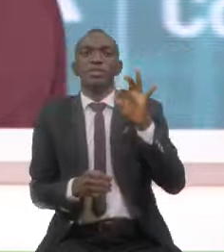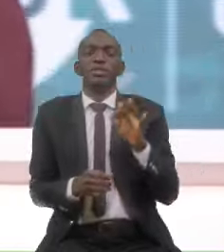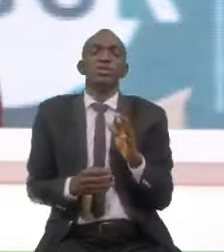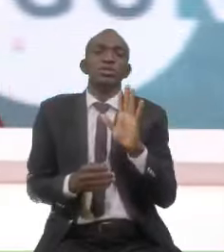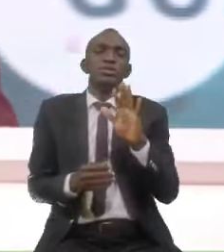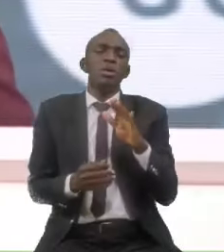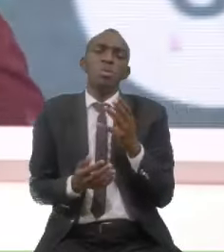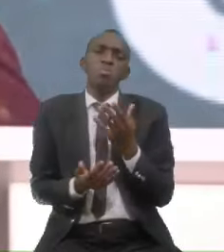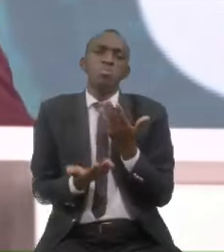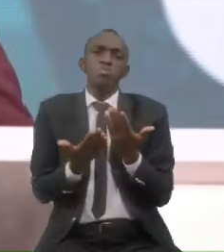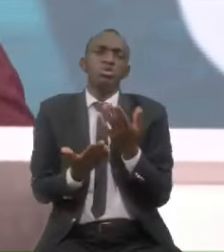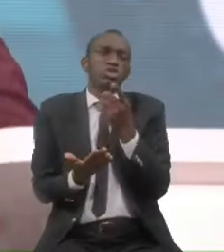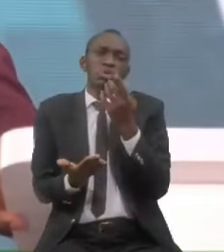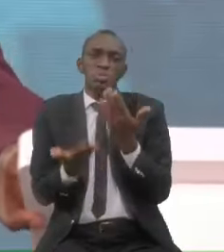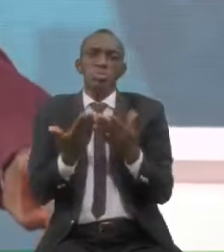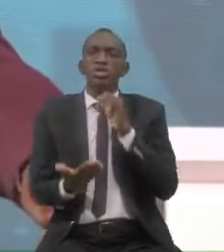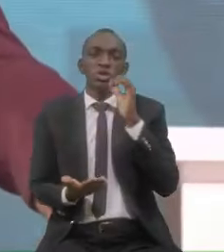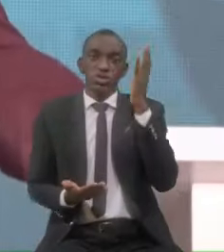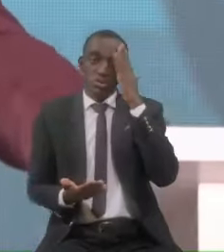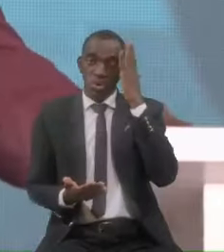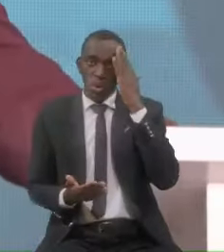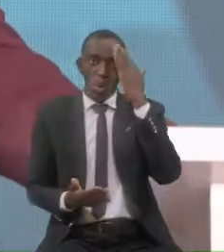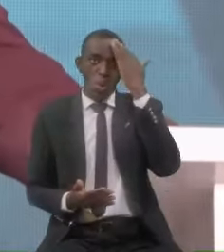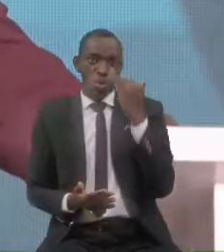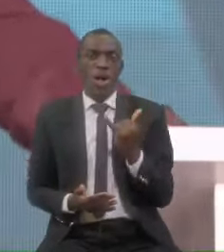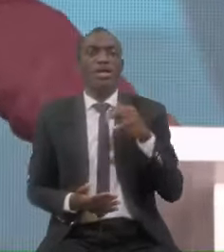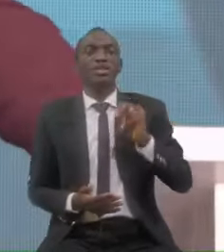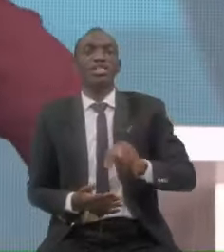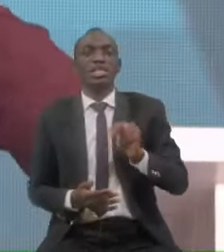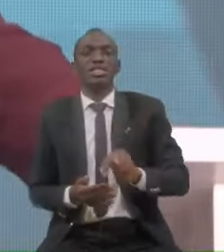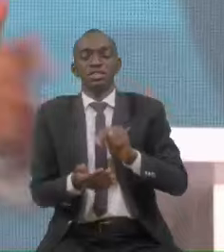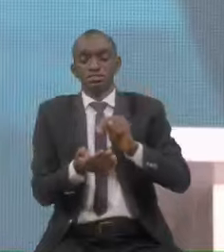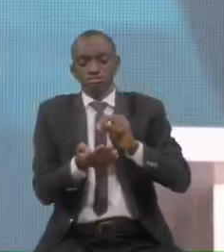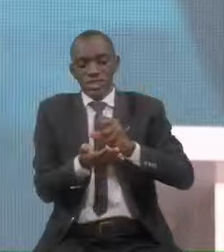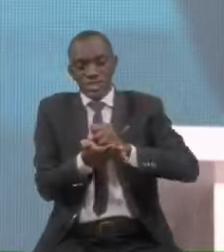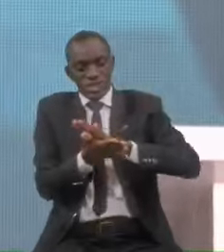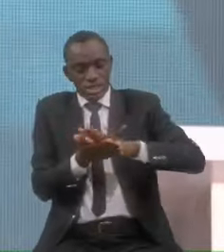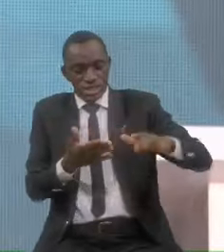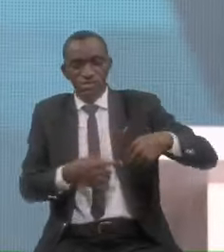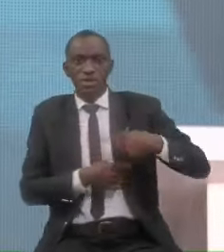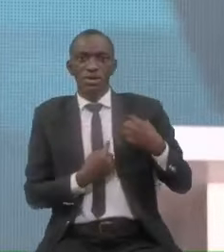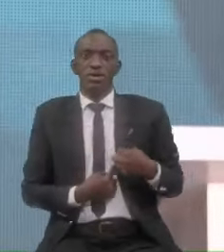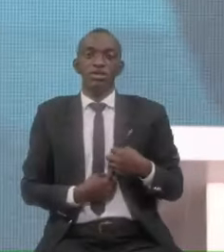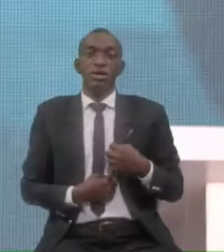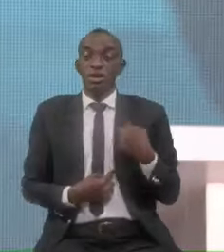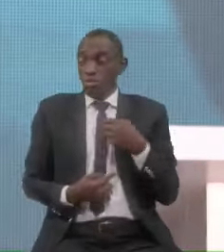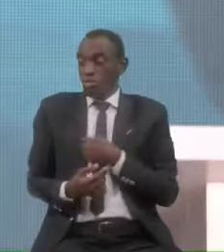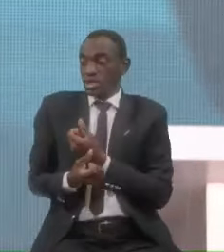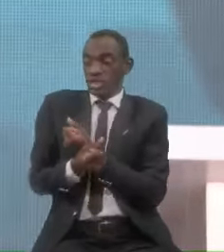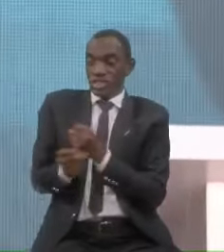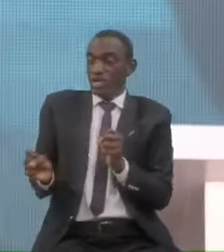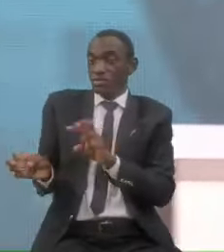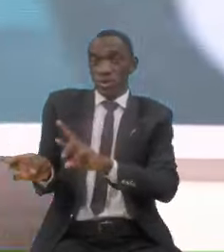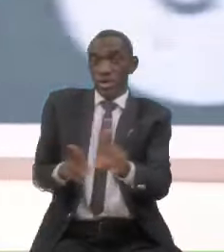not know why we need sanctification. We're saved already. That's what he said. From the